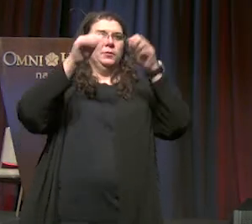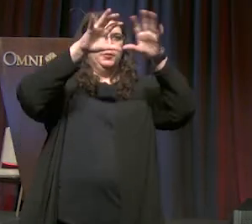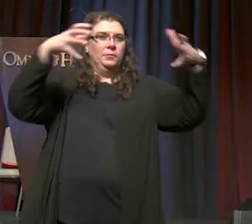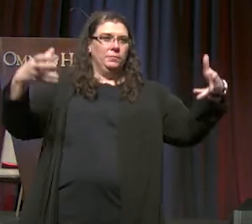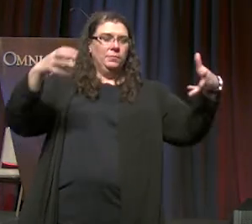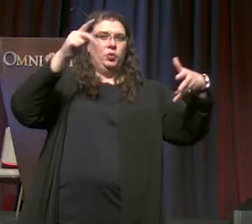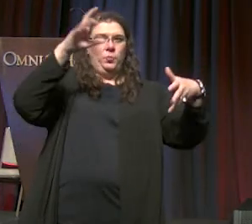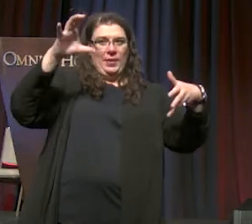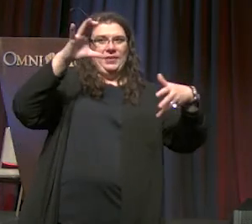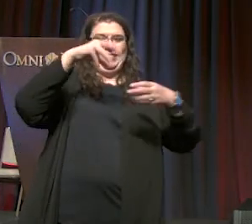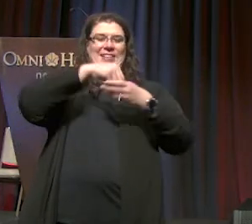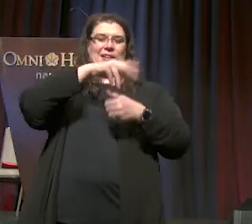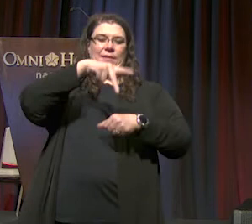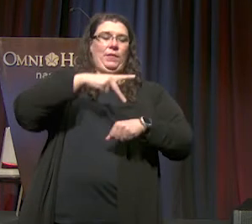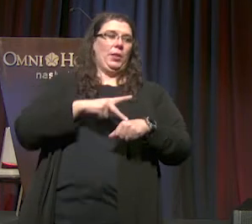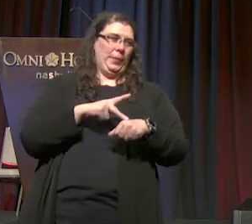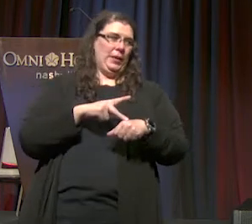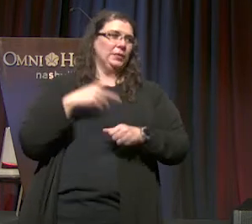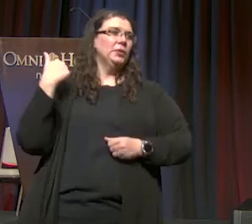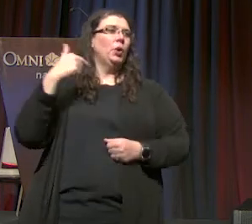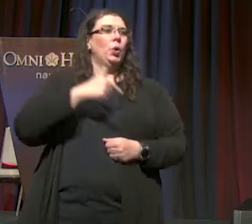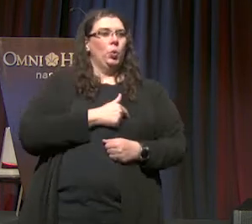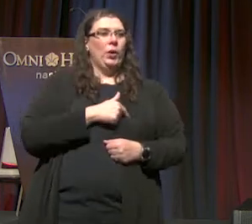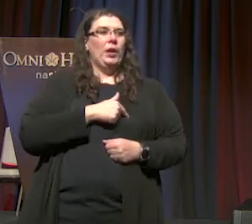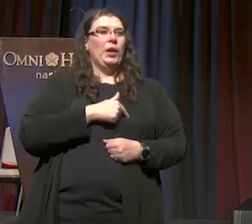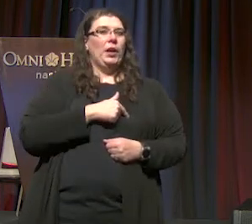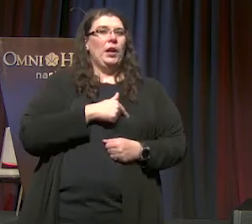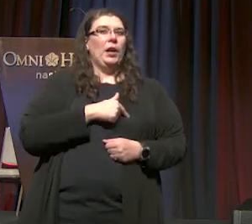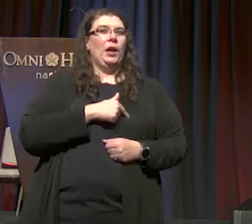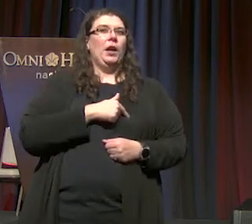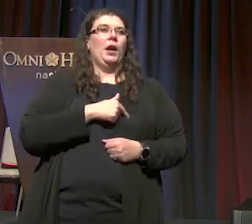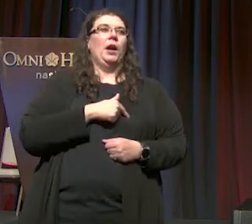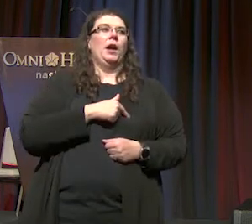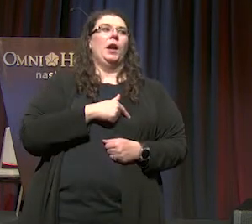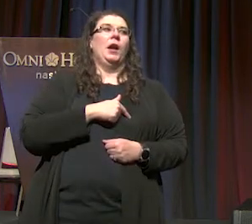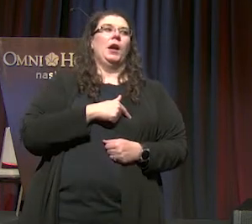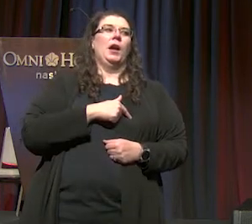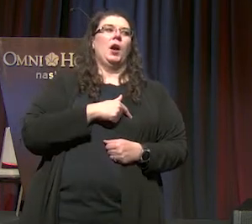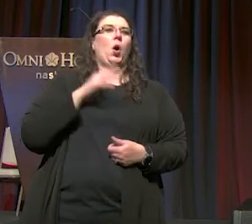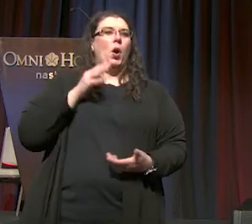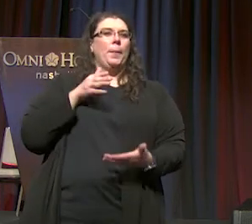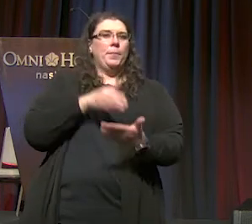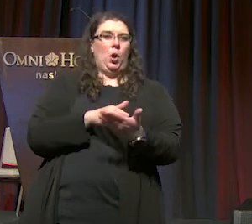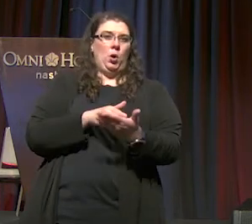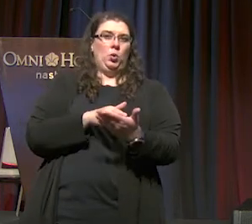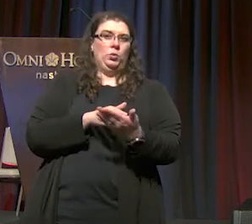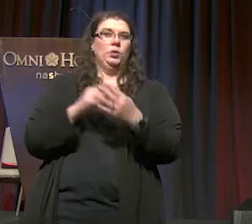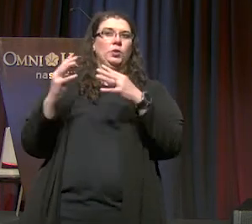in the Philippines, are intensely opposed to any move